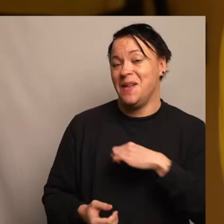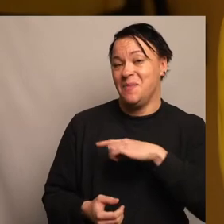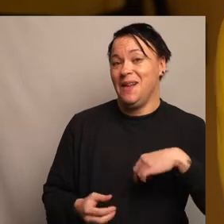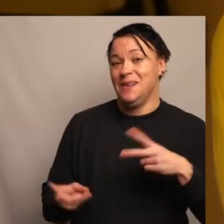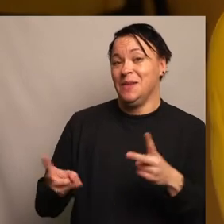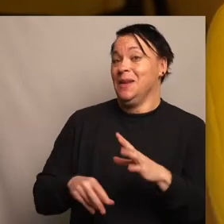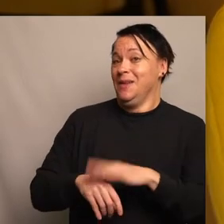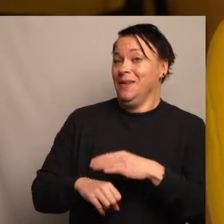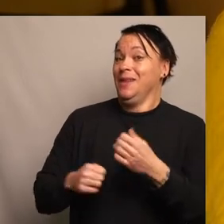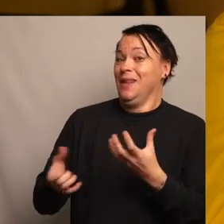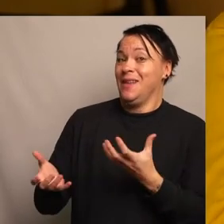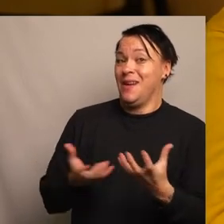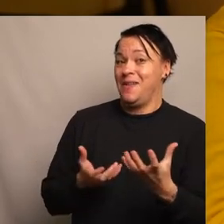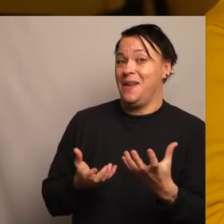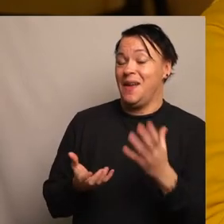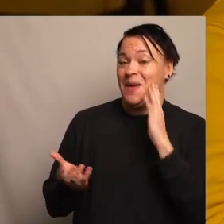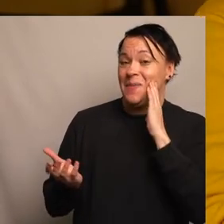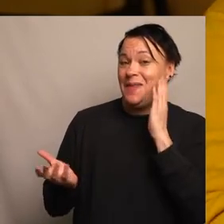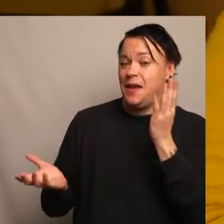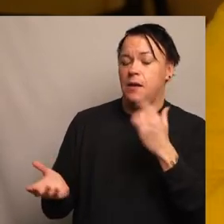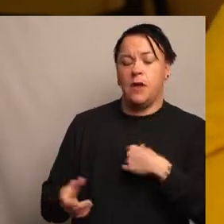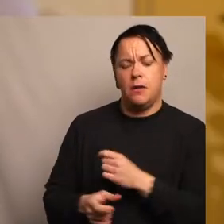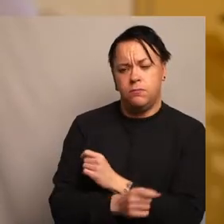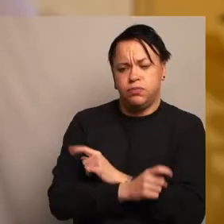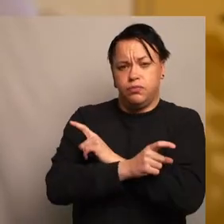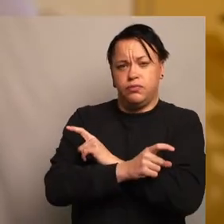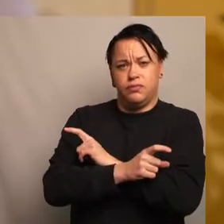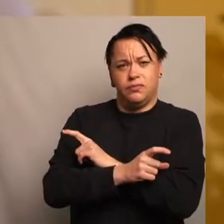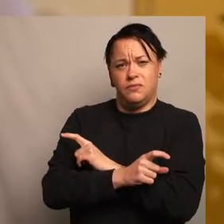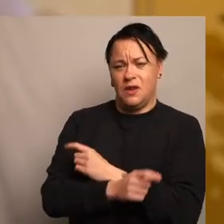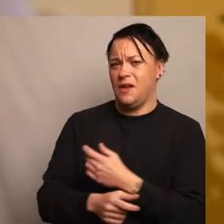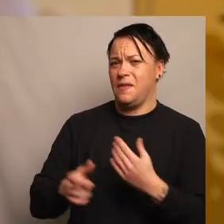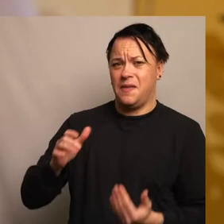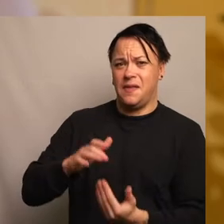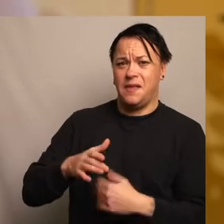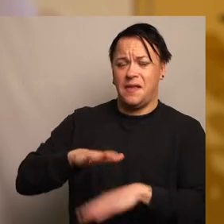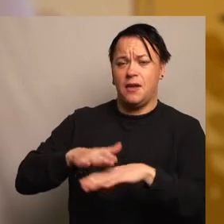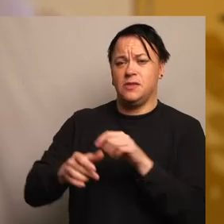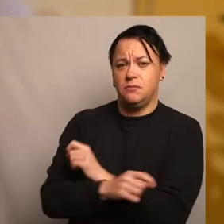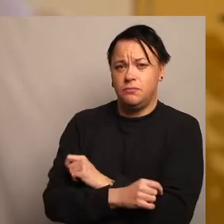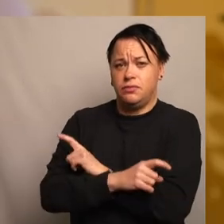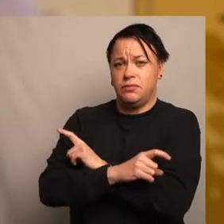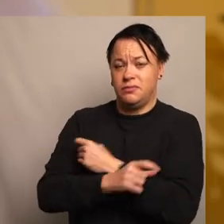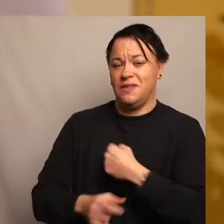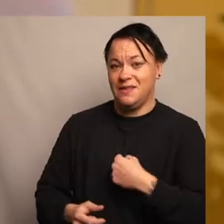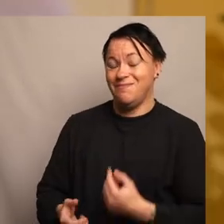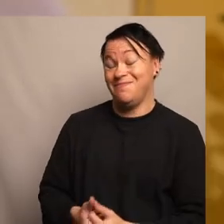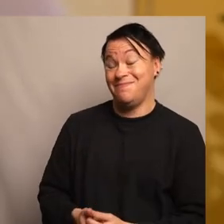with okay. That. Okay. This is my way. I absorb power from you. Yes, power vampire. Exactly, power vampire.